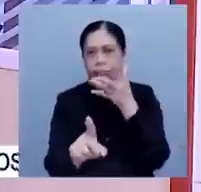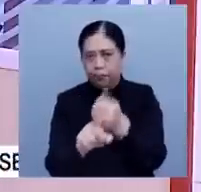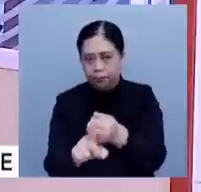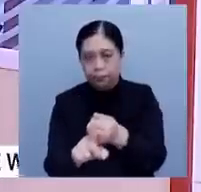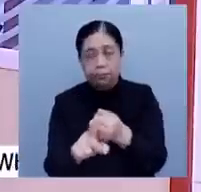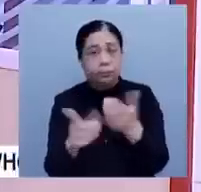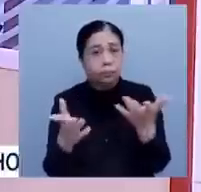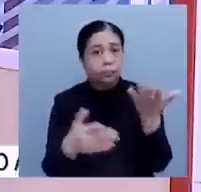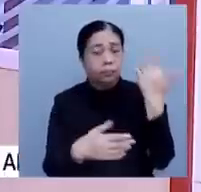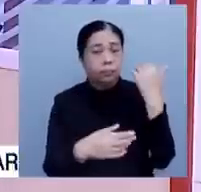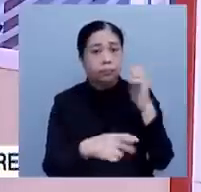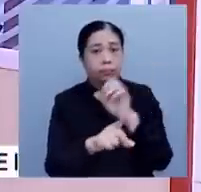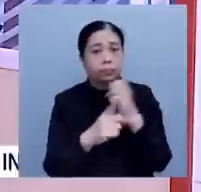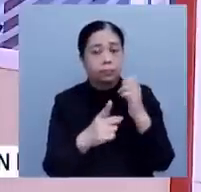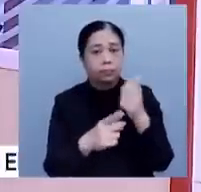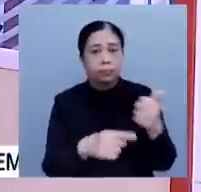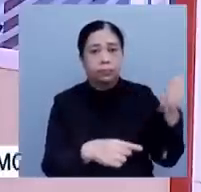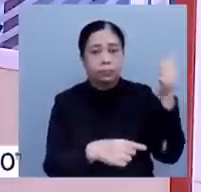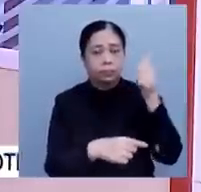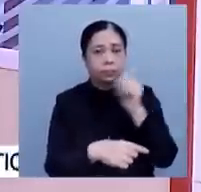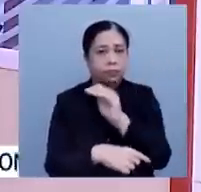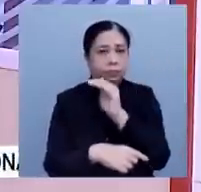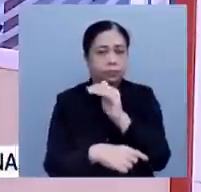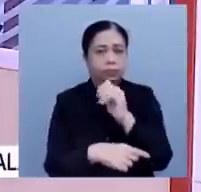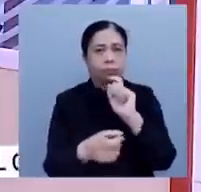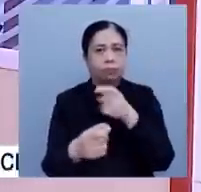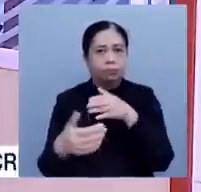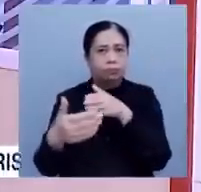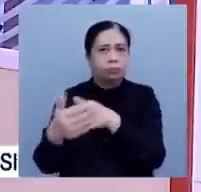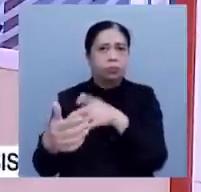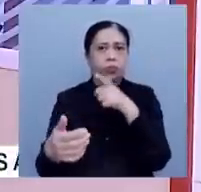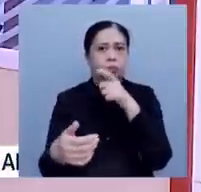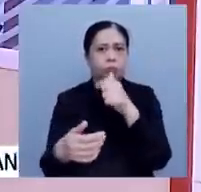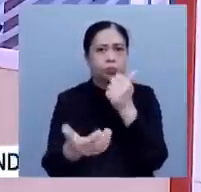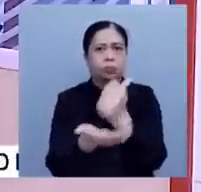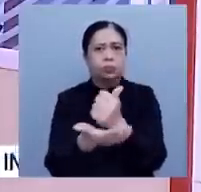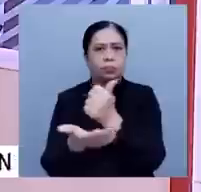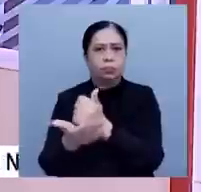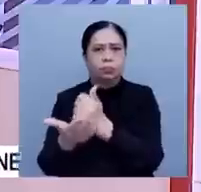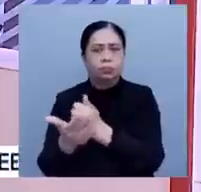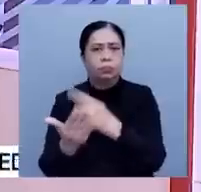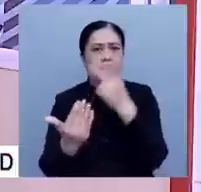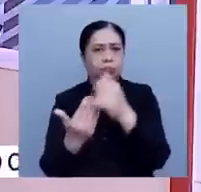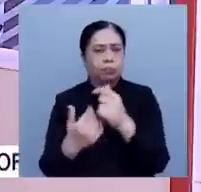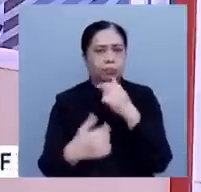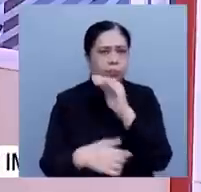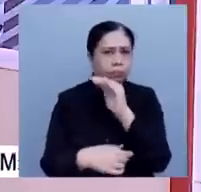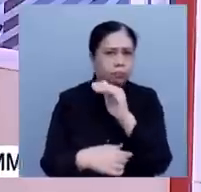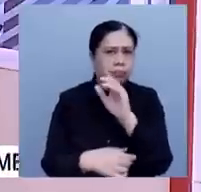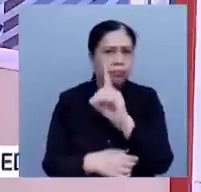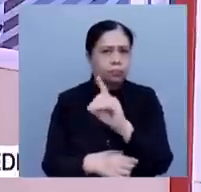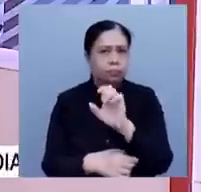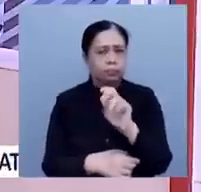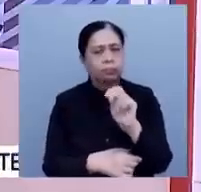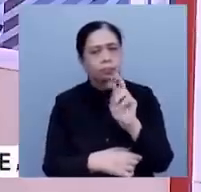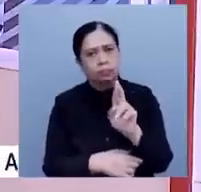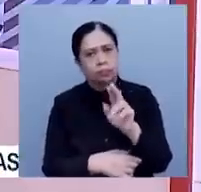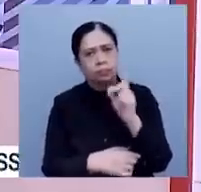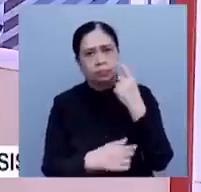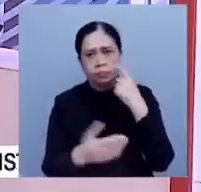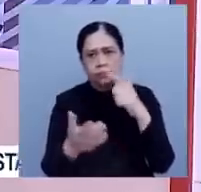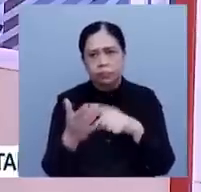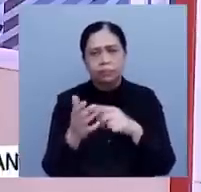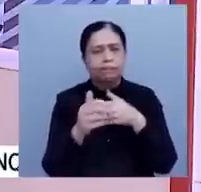former environment secretary is calling for charges against those who approve the projects and urges the DENR to take the lead